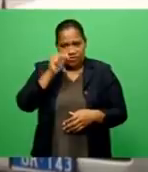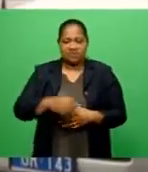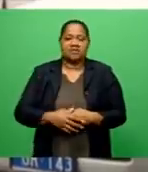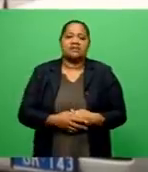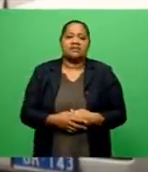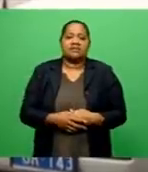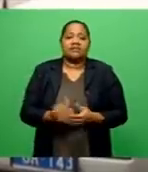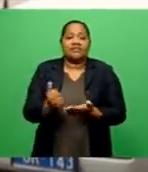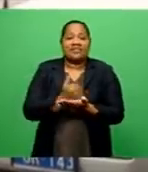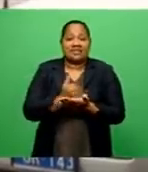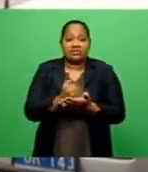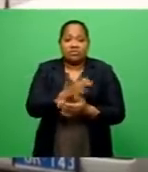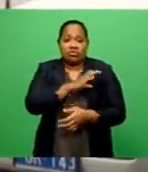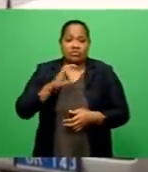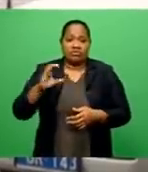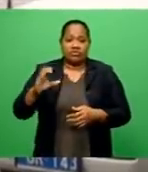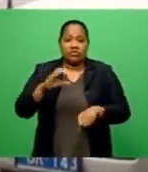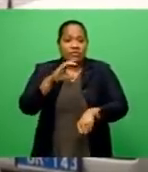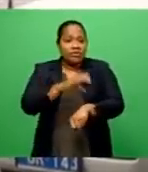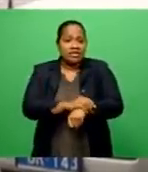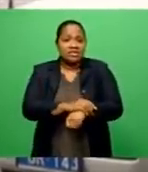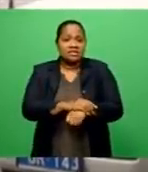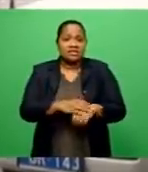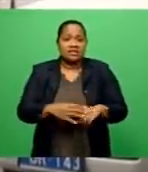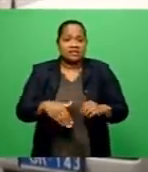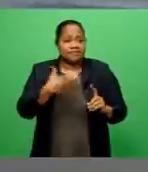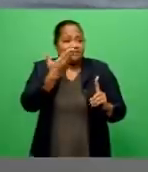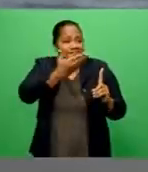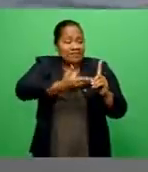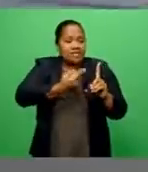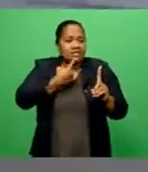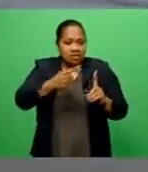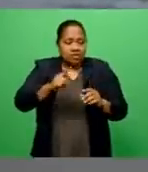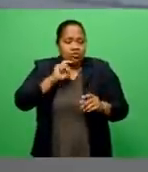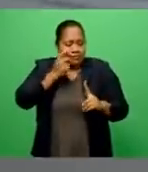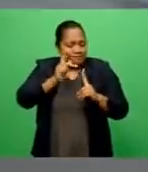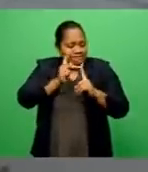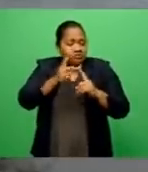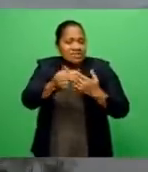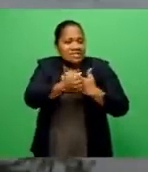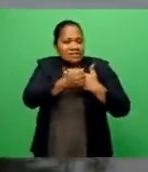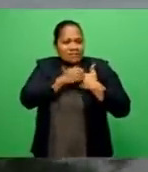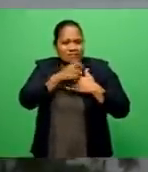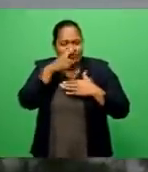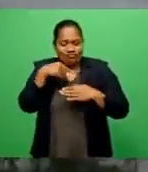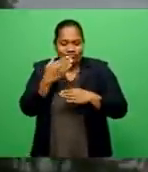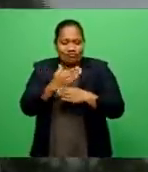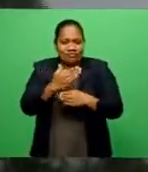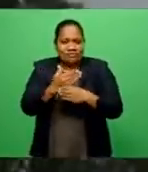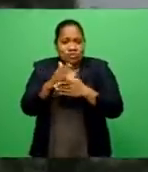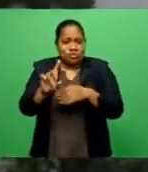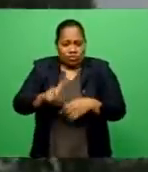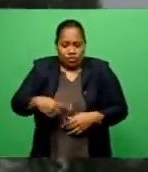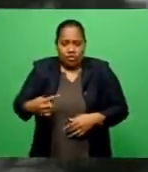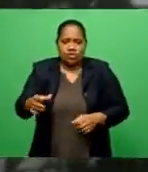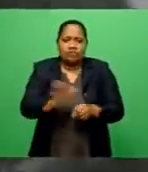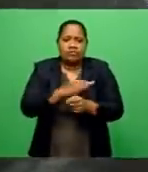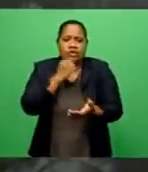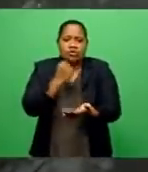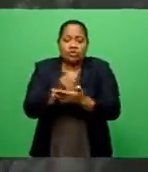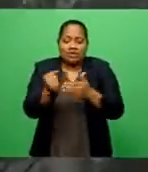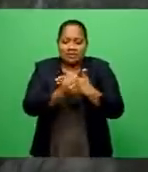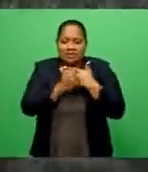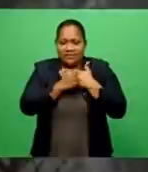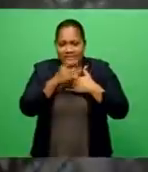Acting Commissioner of Police Rusiate Tundravu says they'll also be prioritizing the safety of officers as they continue to ensure the safety of the